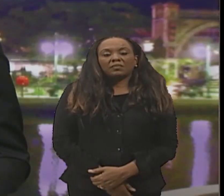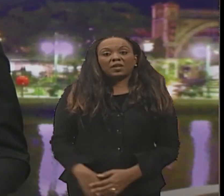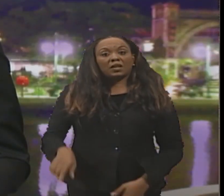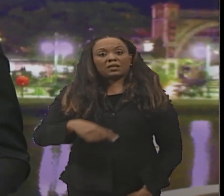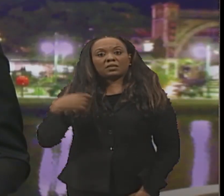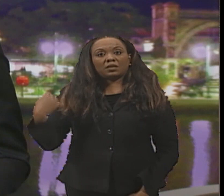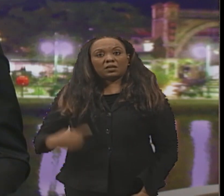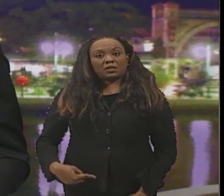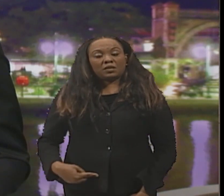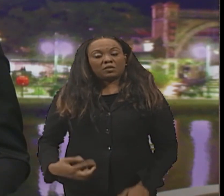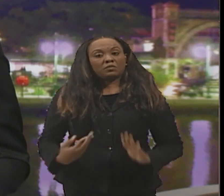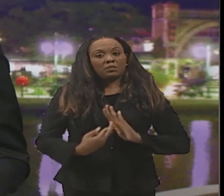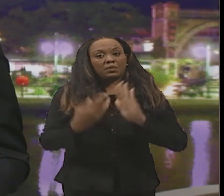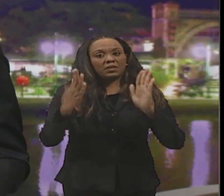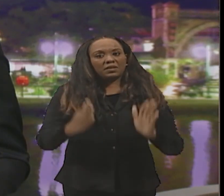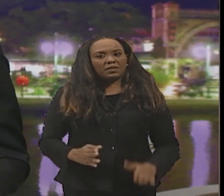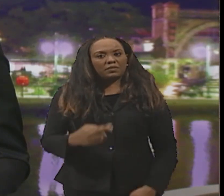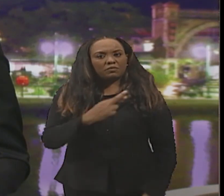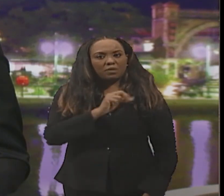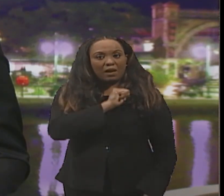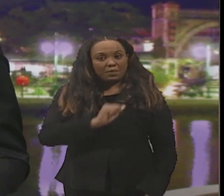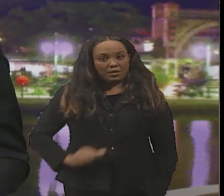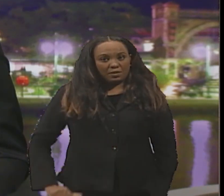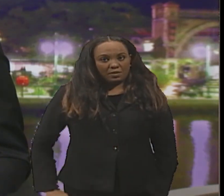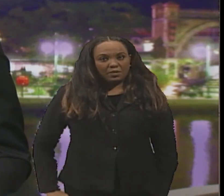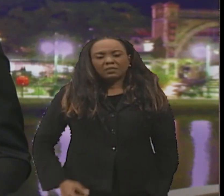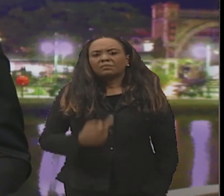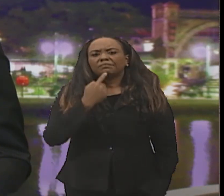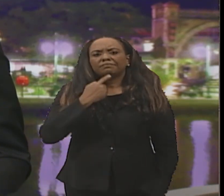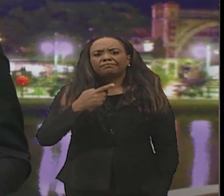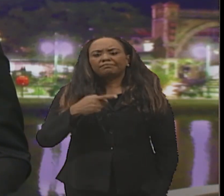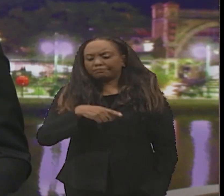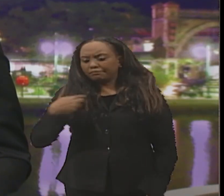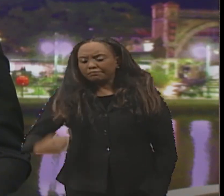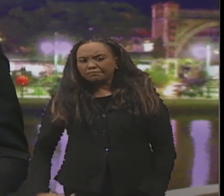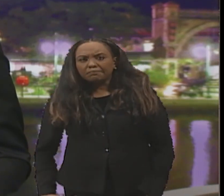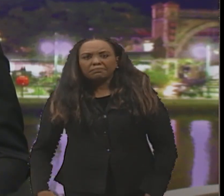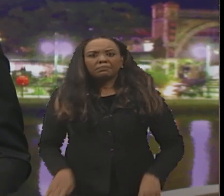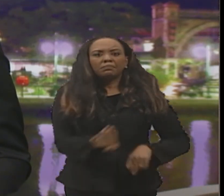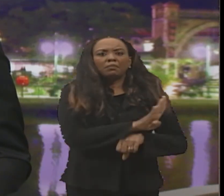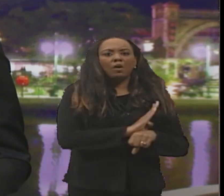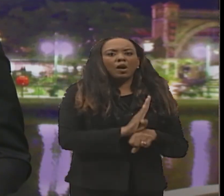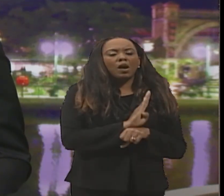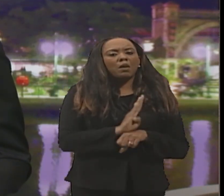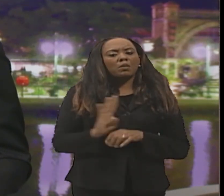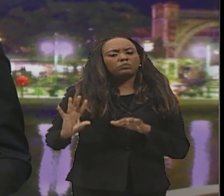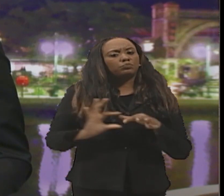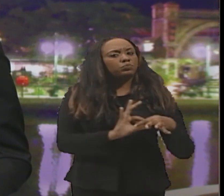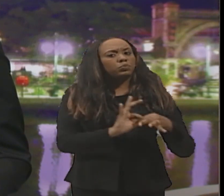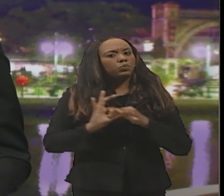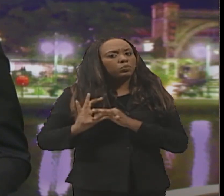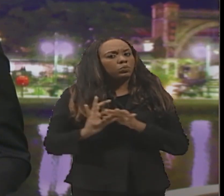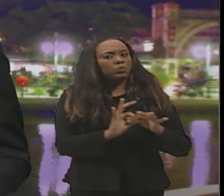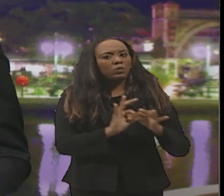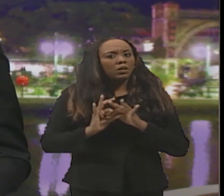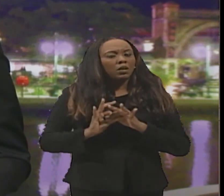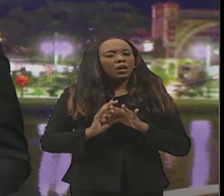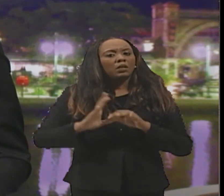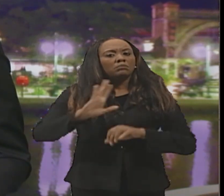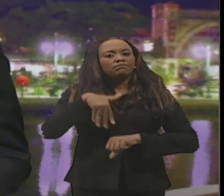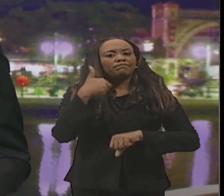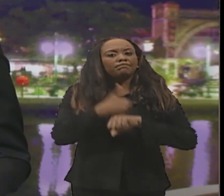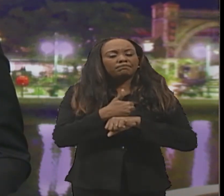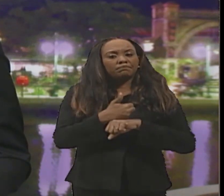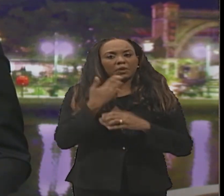Meanwhile, China's ambassador to Barbados, Yang Zhusheng, says China and Barbados have been close friends and great partners